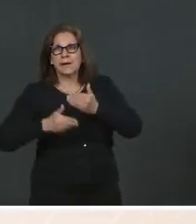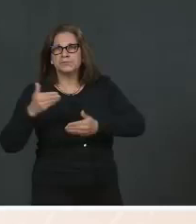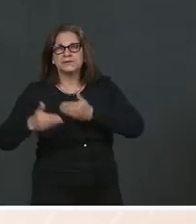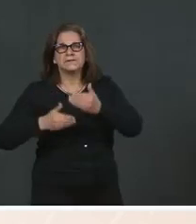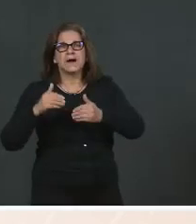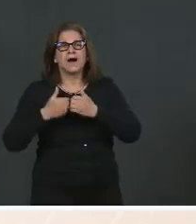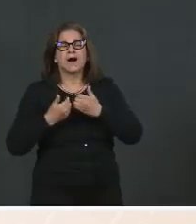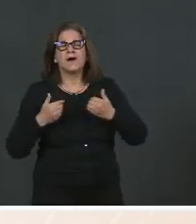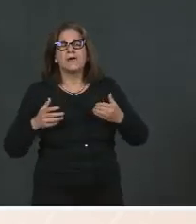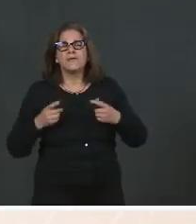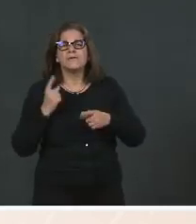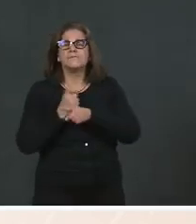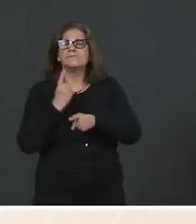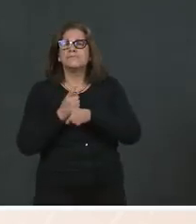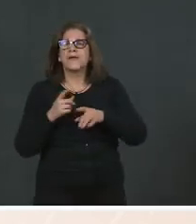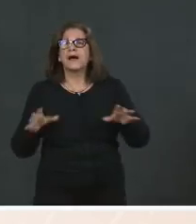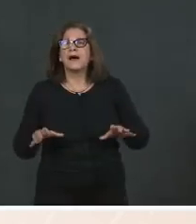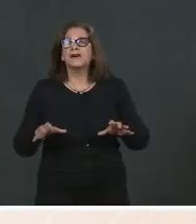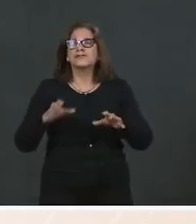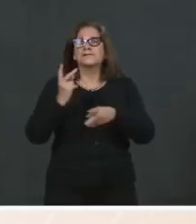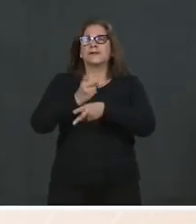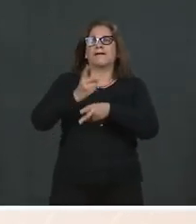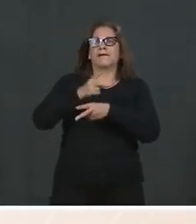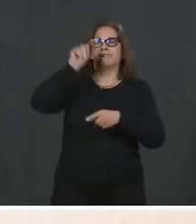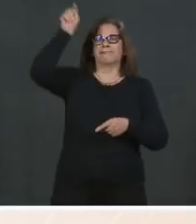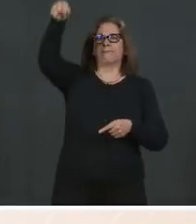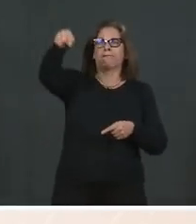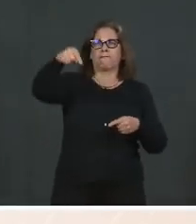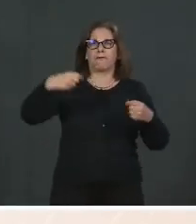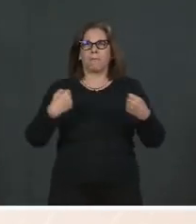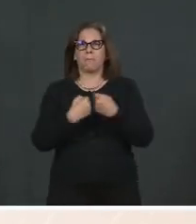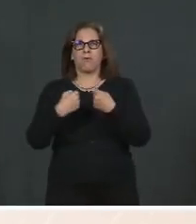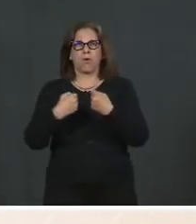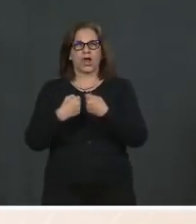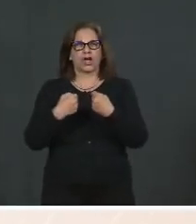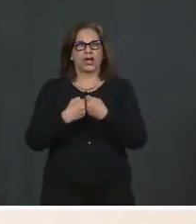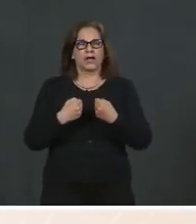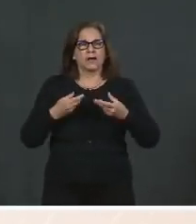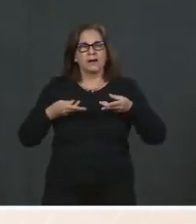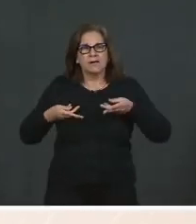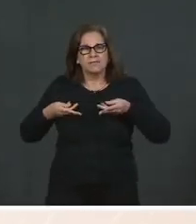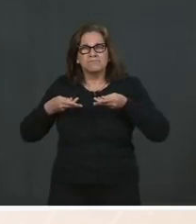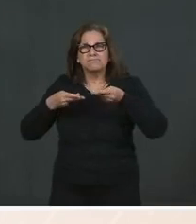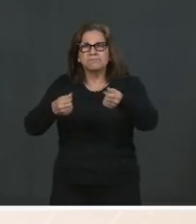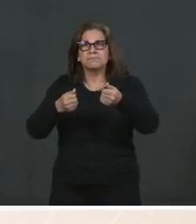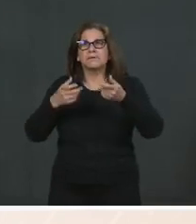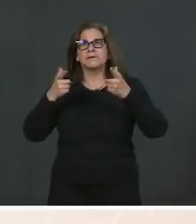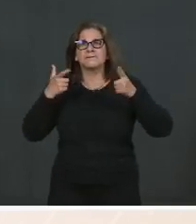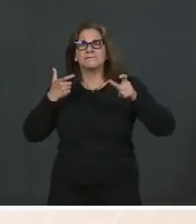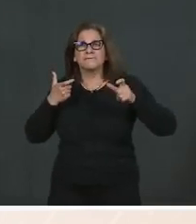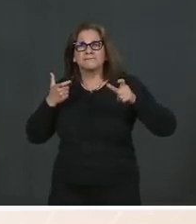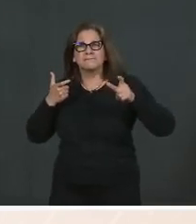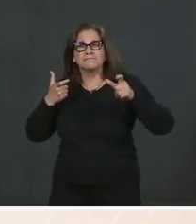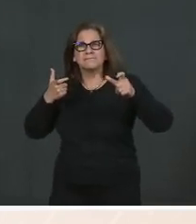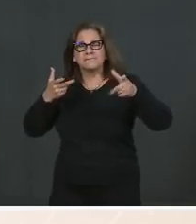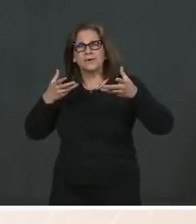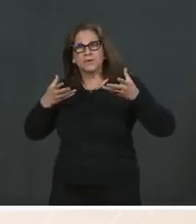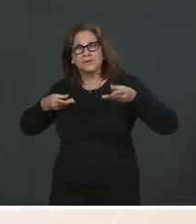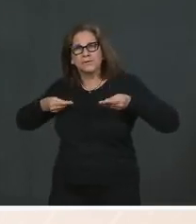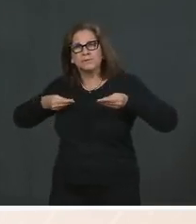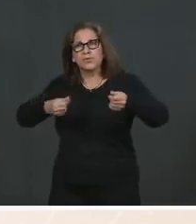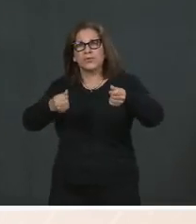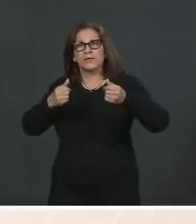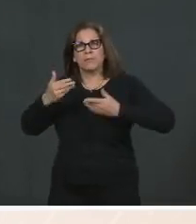of course, expediting processing and opening up additional shelters, but also reinstituting policies like the Central American